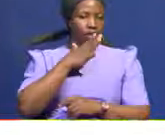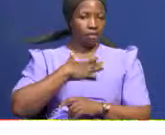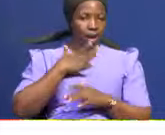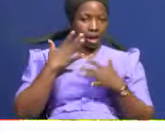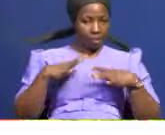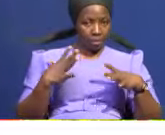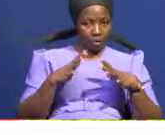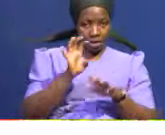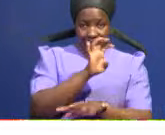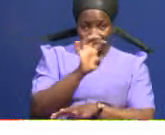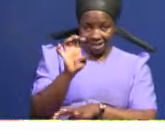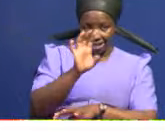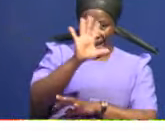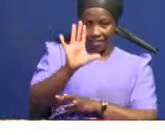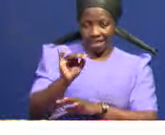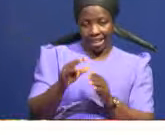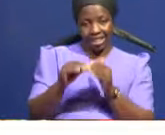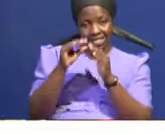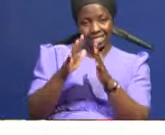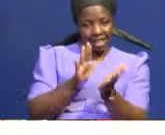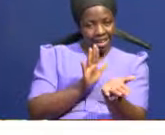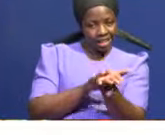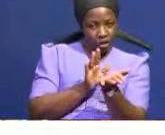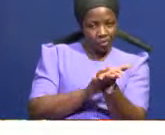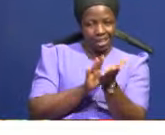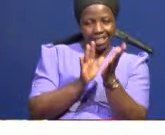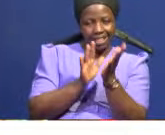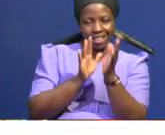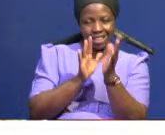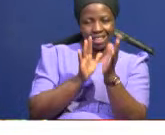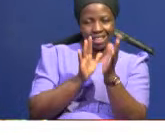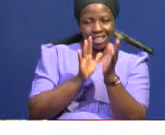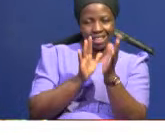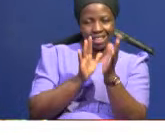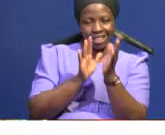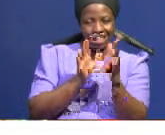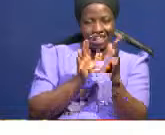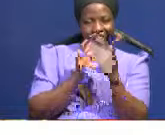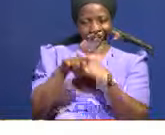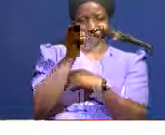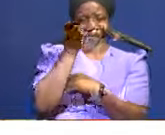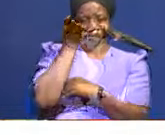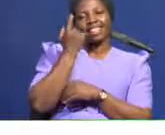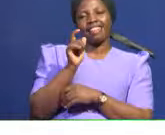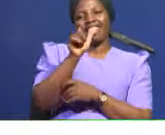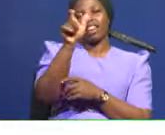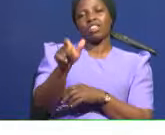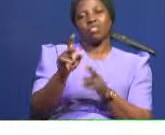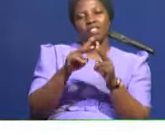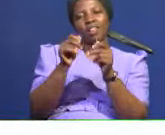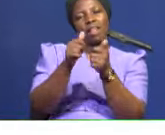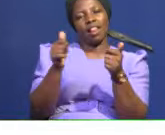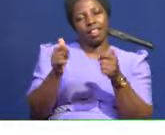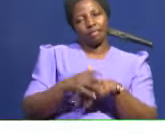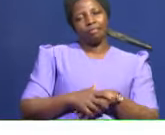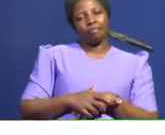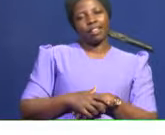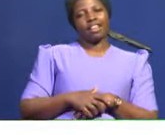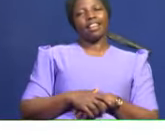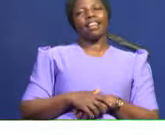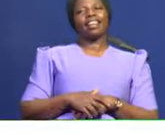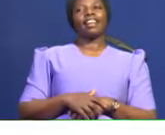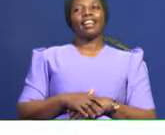Afrika Mashariki walimpendekeza Raila wakisema ana ufahamu wa. With all this in mind, that the